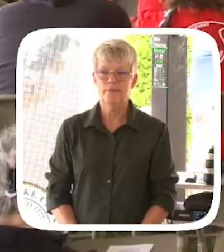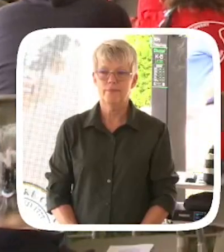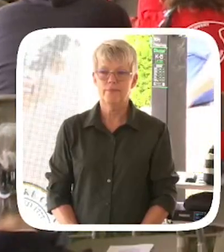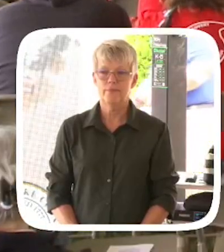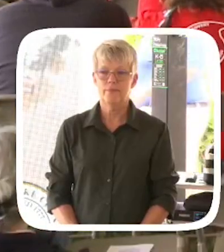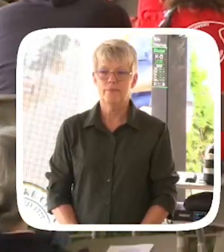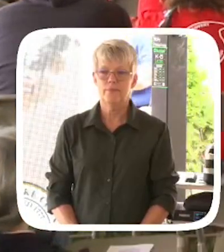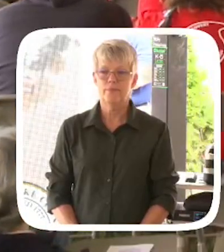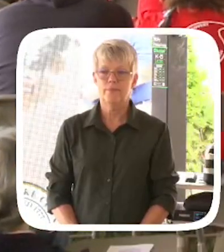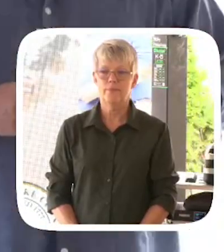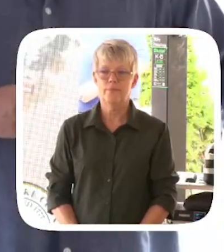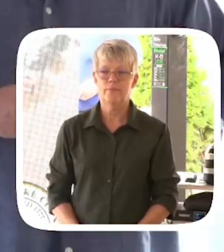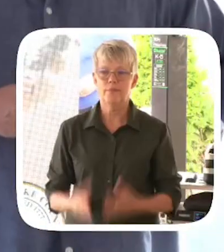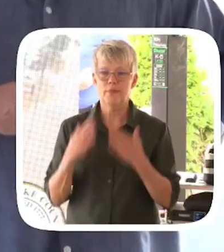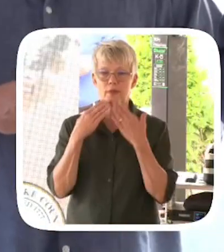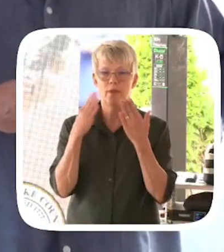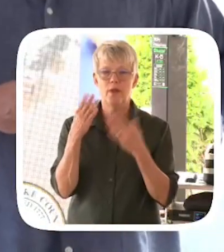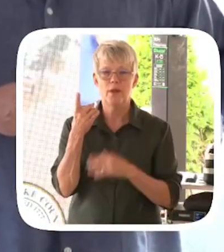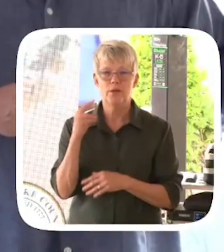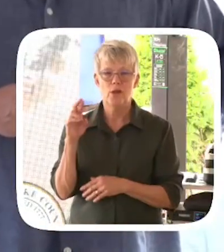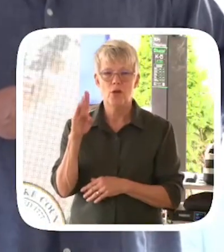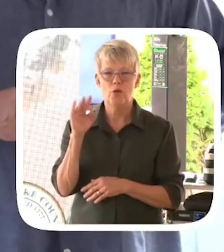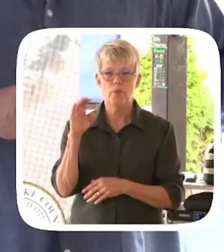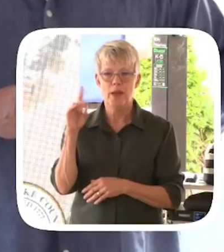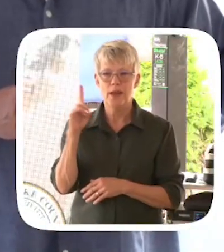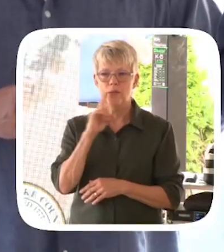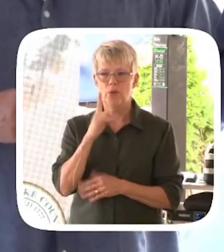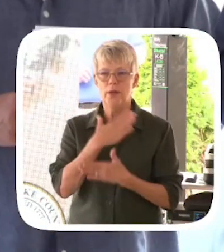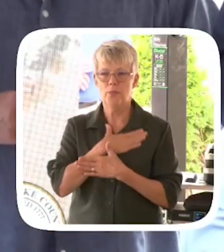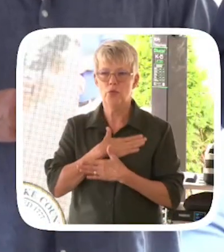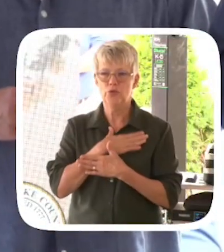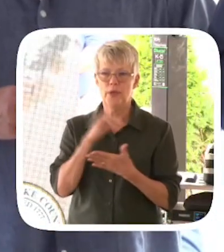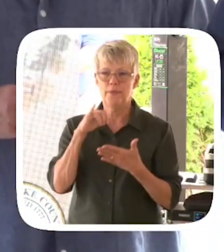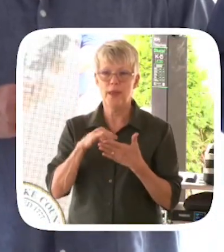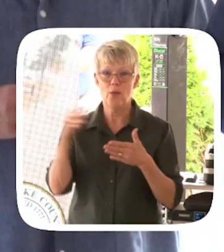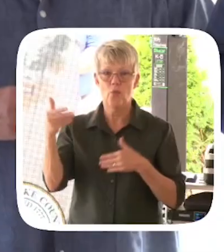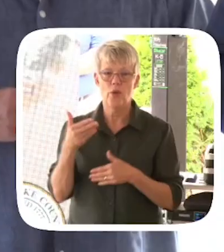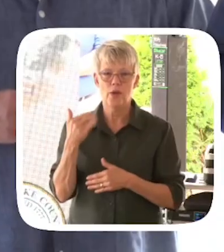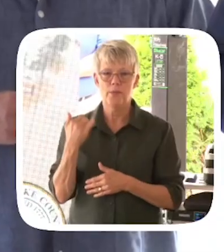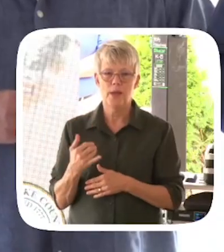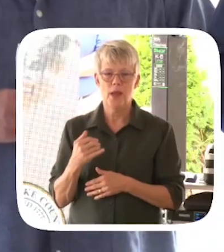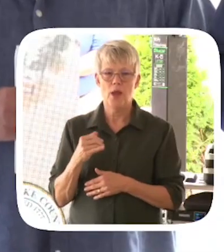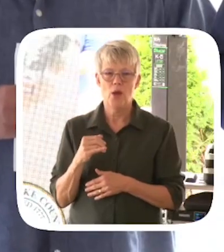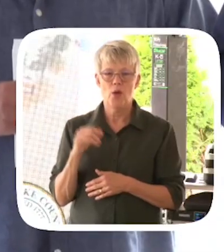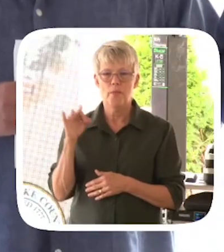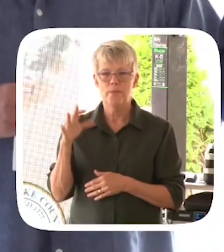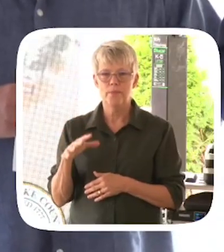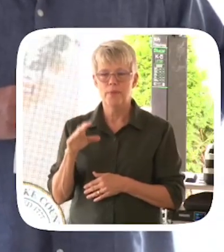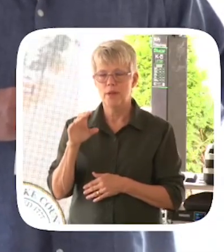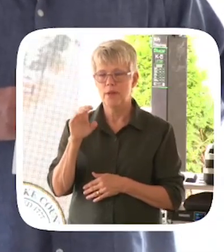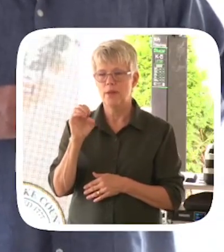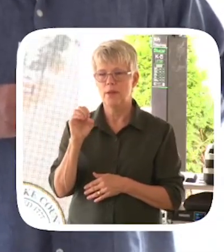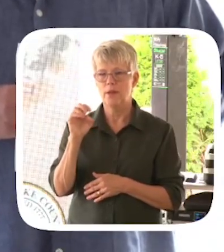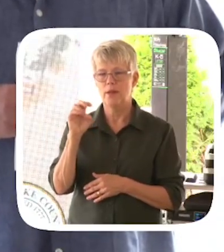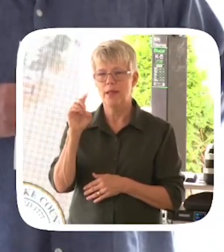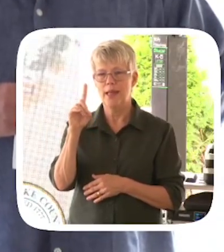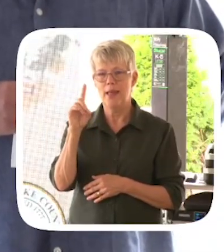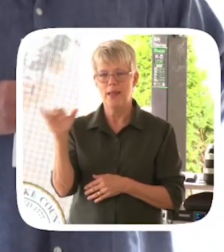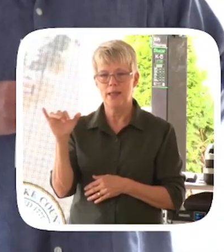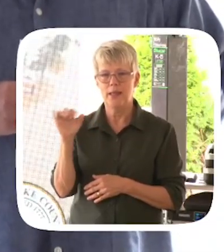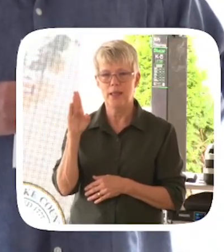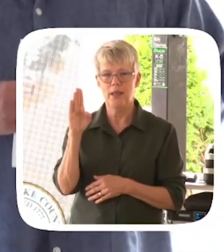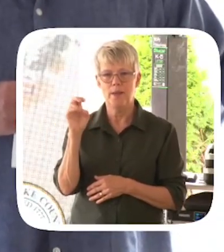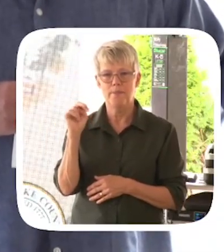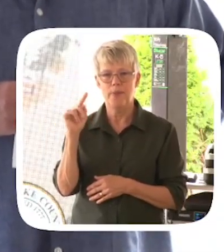All right. Thank you, Dr. Bland. Appreciate that. Welcome now, Pastor Eddie Bunton, Pastor Eddie, Associate Pastor at